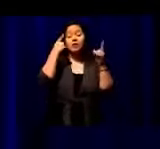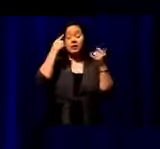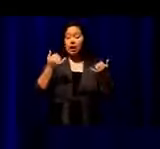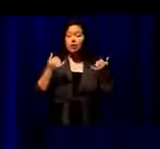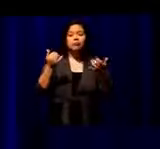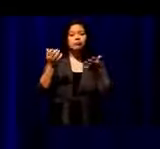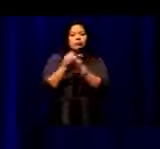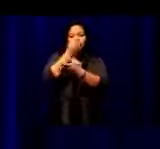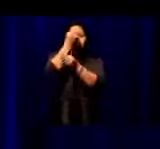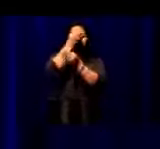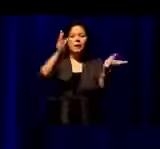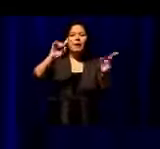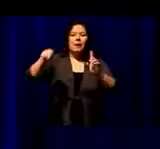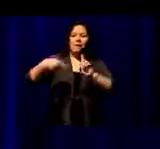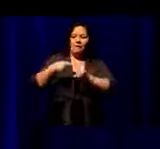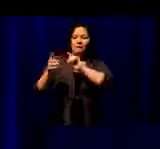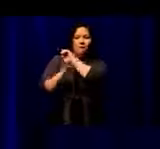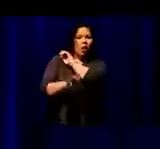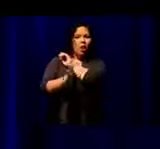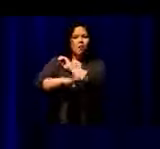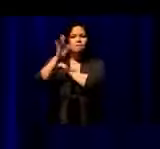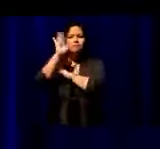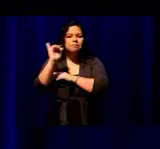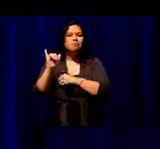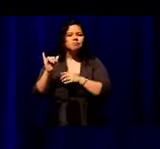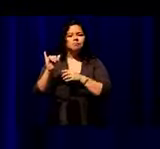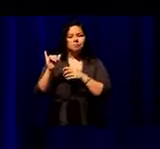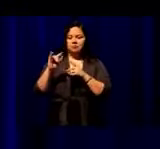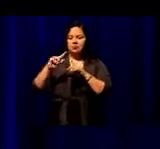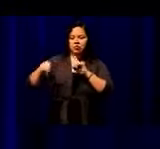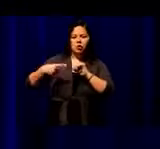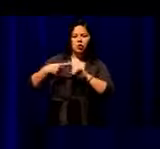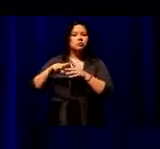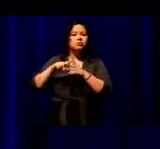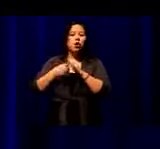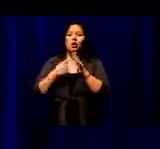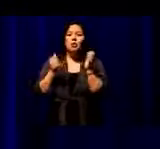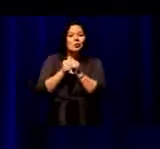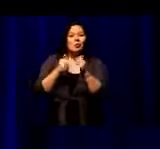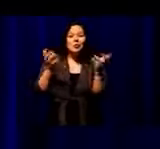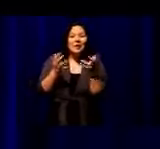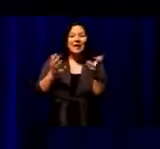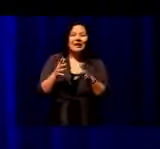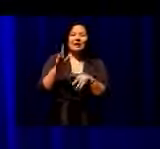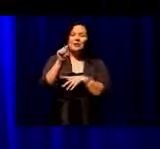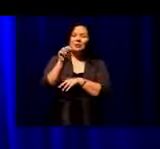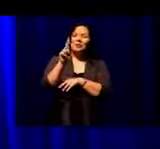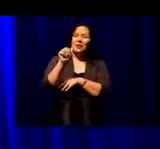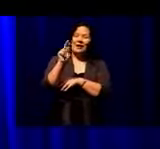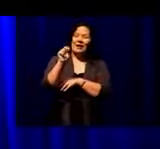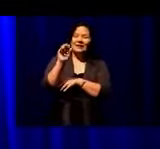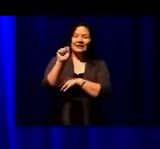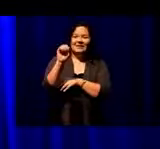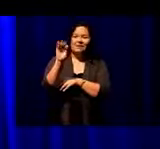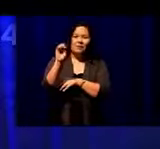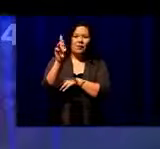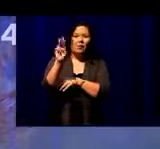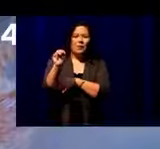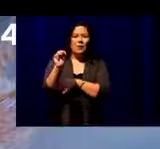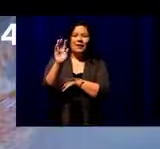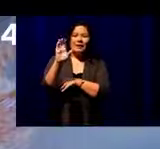you about our fall season, starting with the TRANSFORM Cabaret